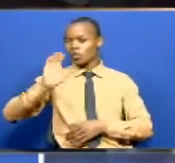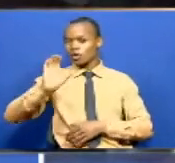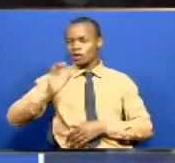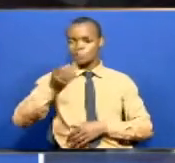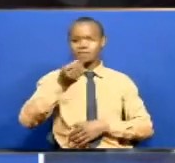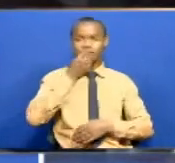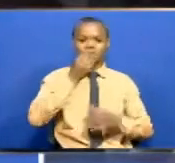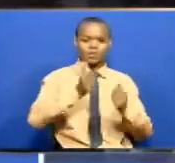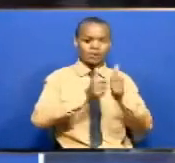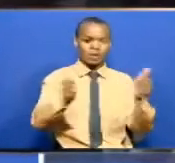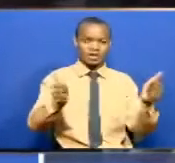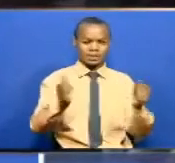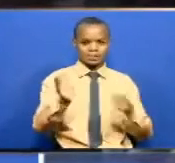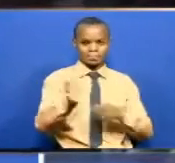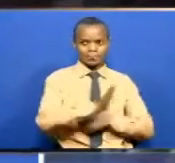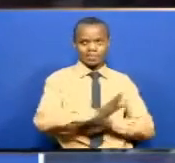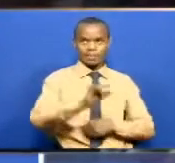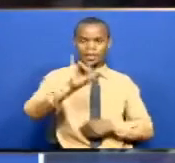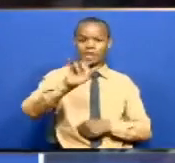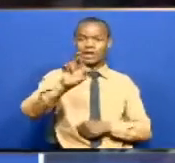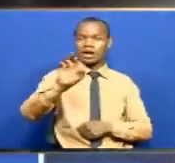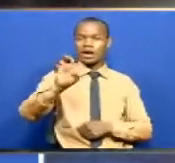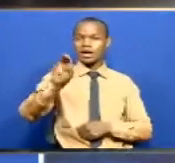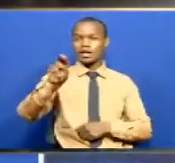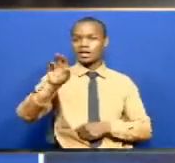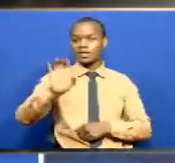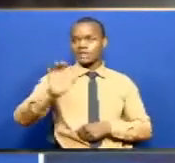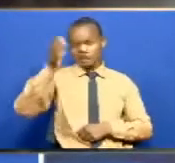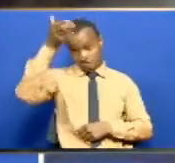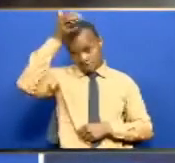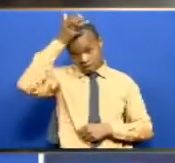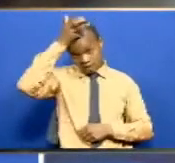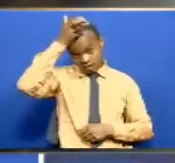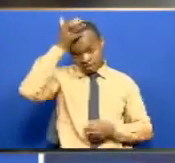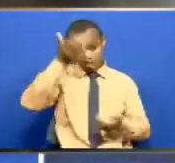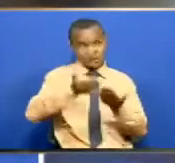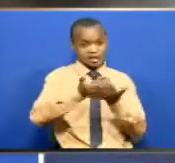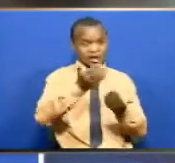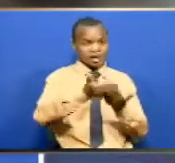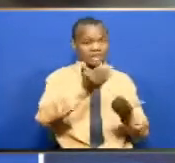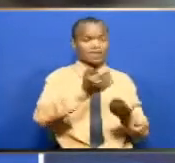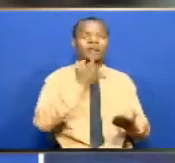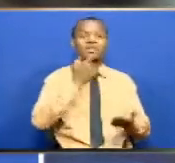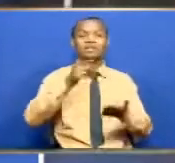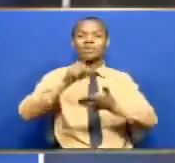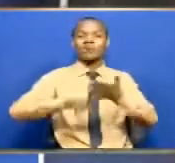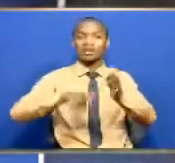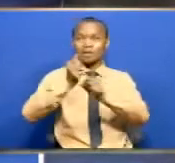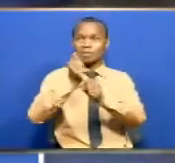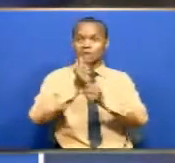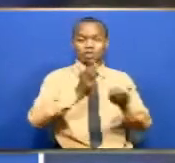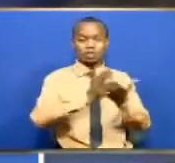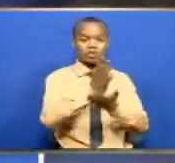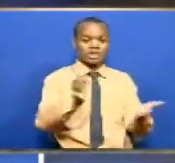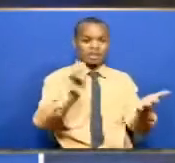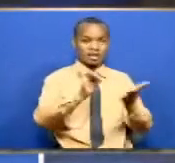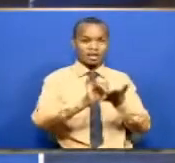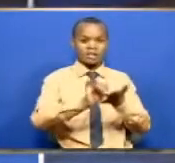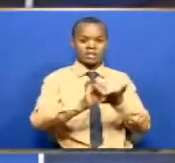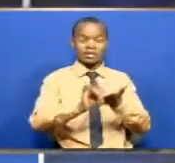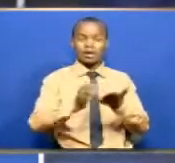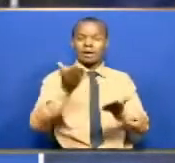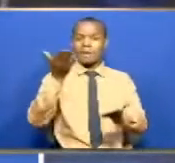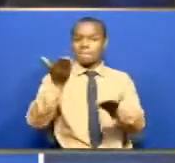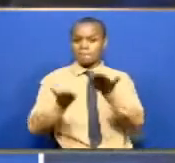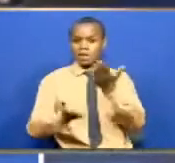Irene Nessie, a nurse who attends to the elderly at the new home, says that they ensure their daily nutritional requirement is met and any